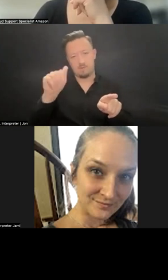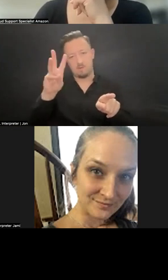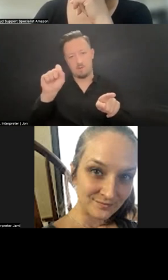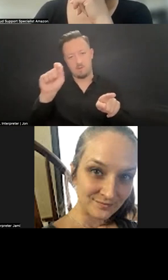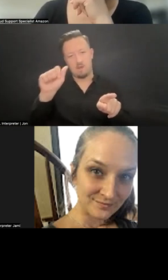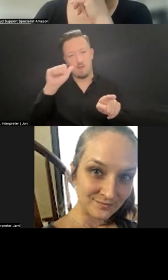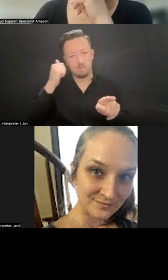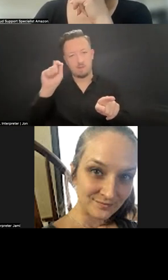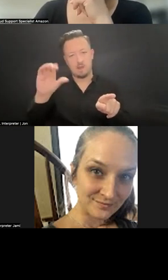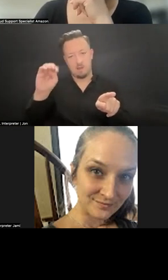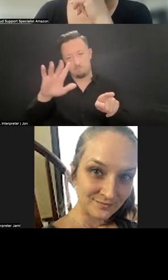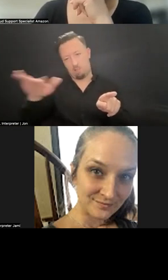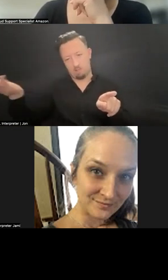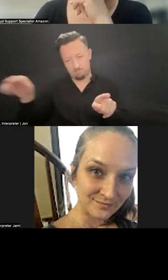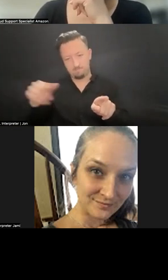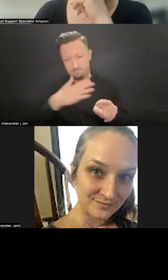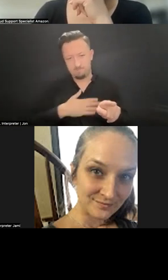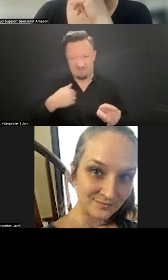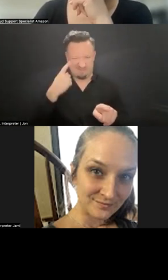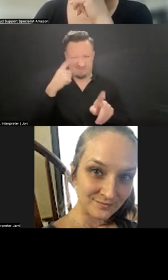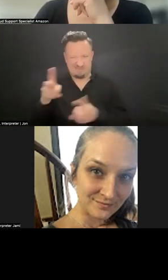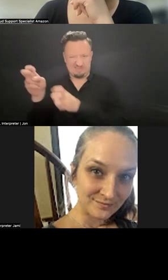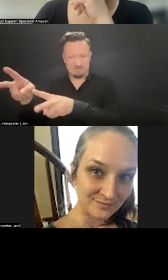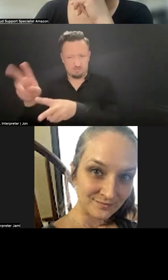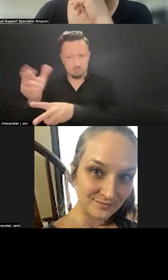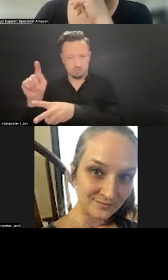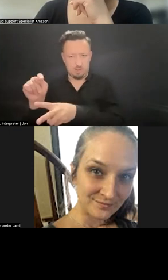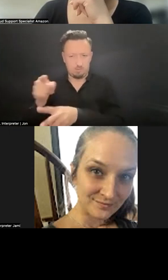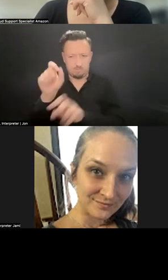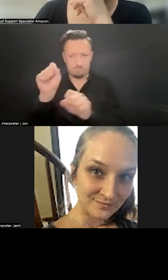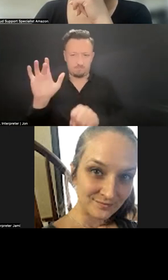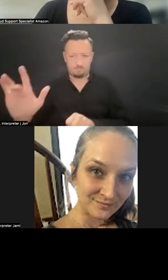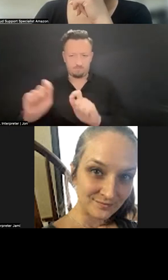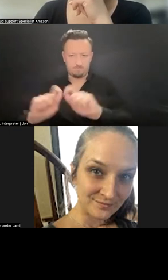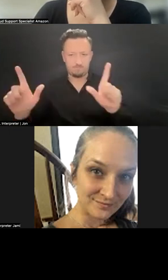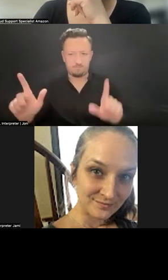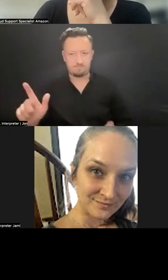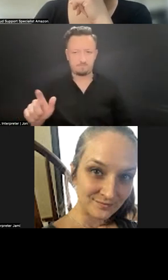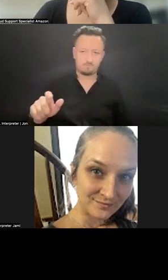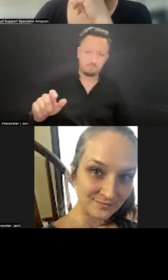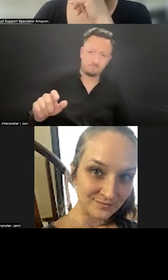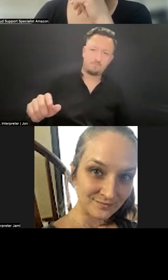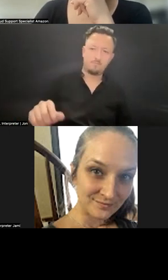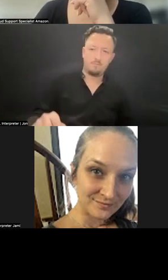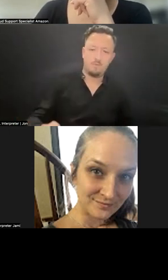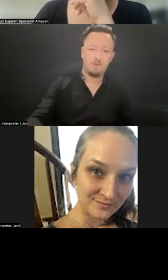Everybody should have that URL. Let's go to that URL.